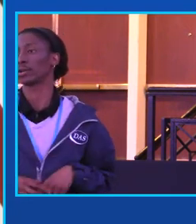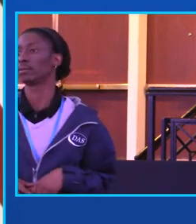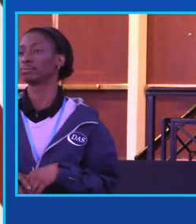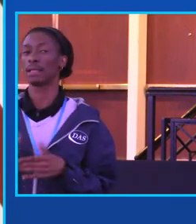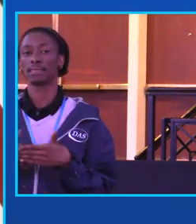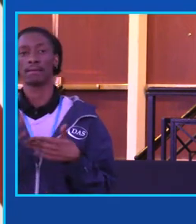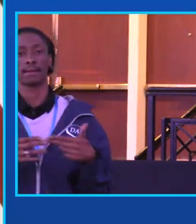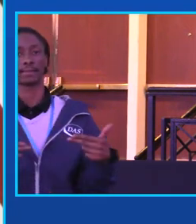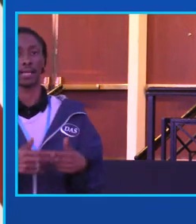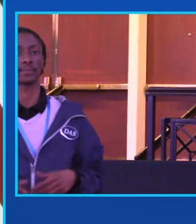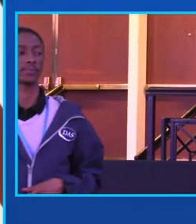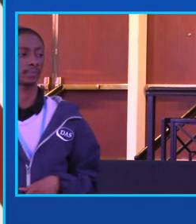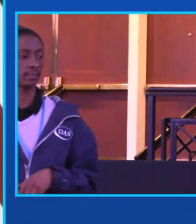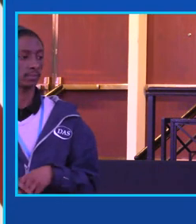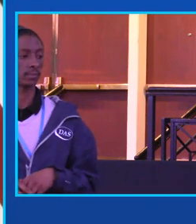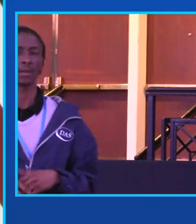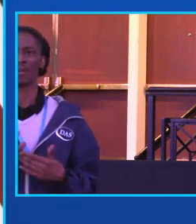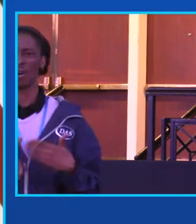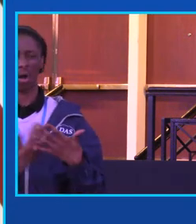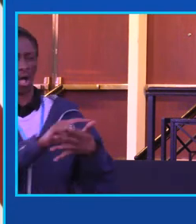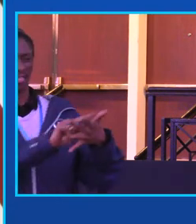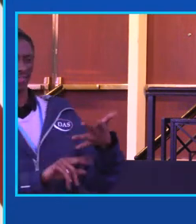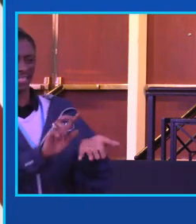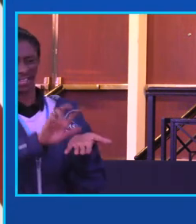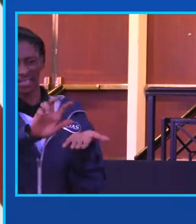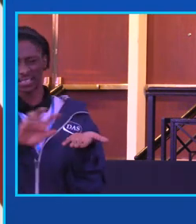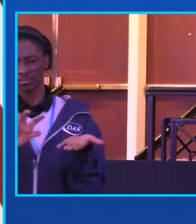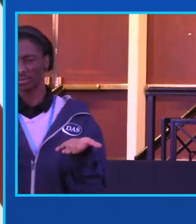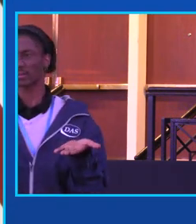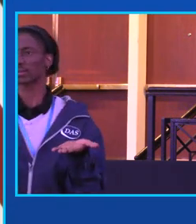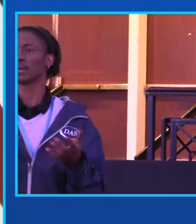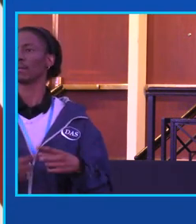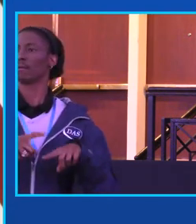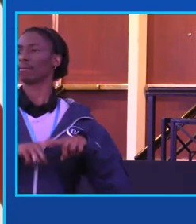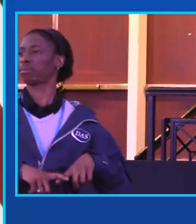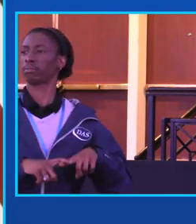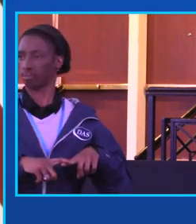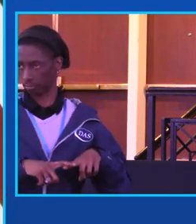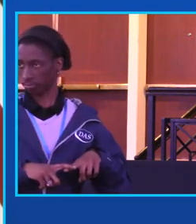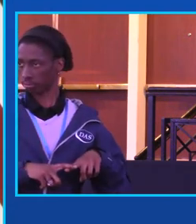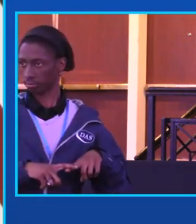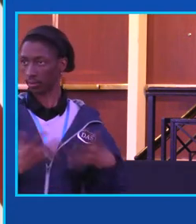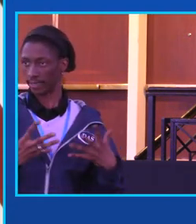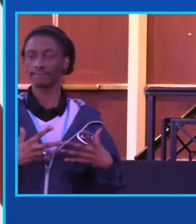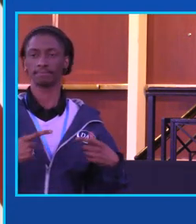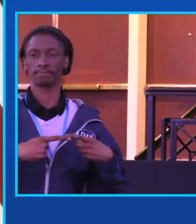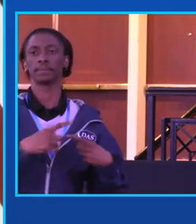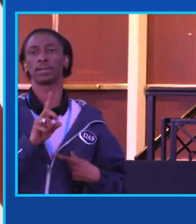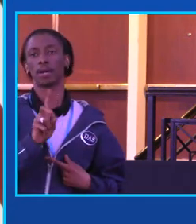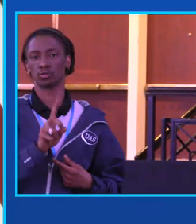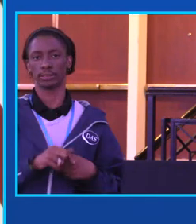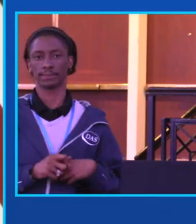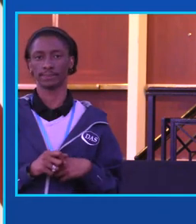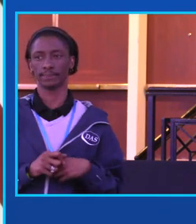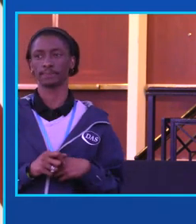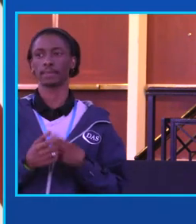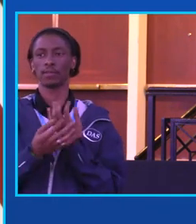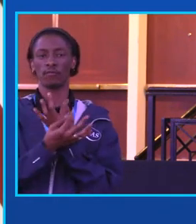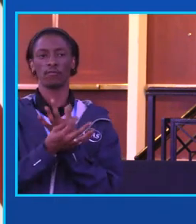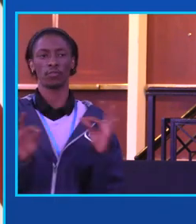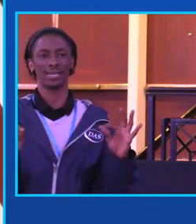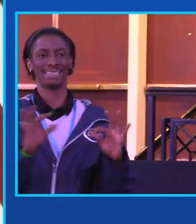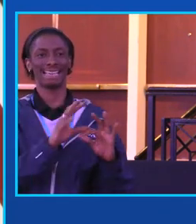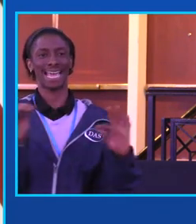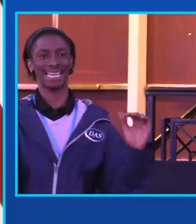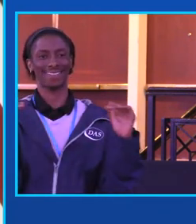Next slide. All of these investments, however, rely on the cornerstone of our democracy, free and fair